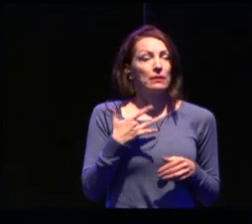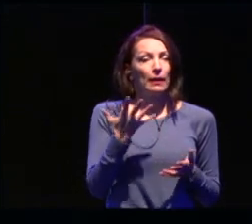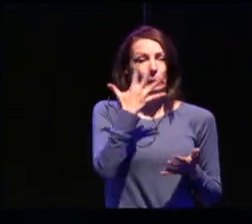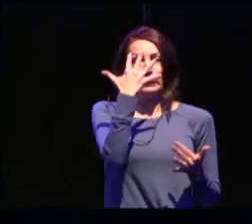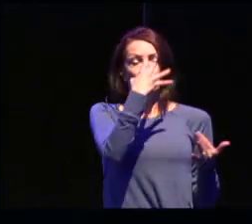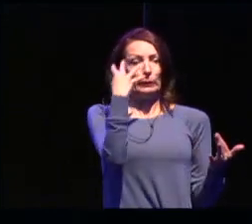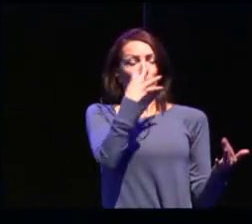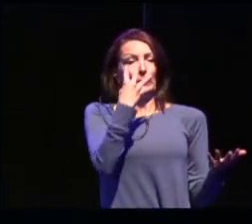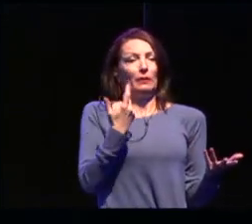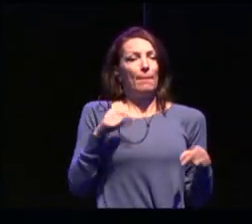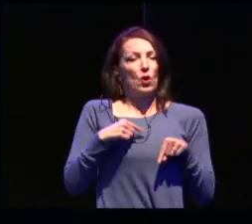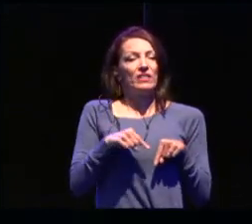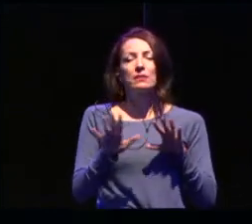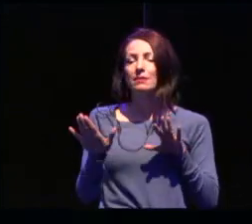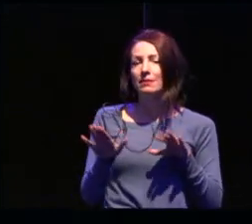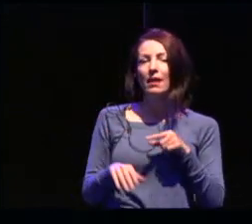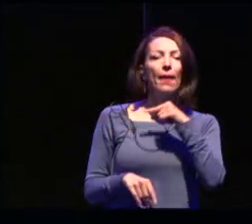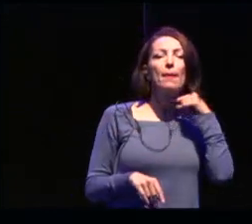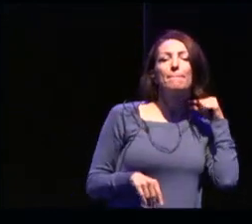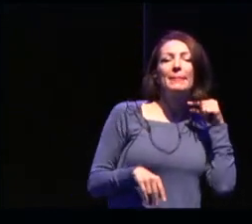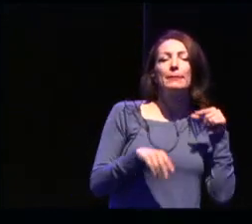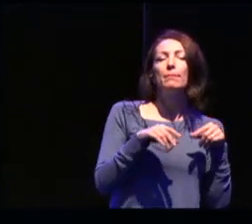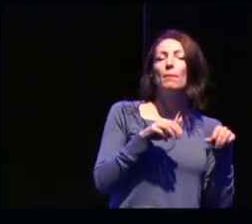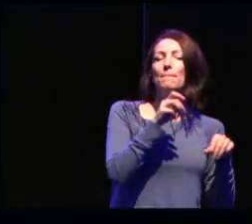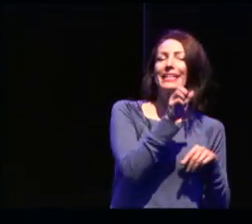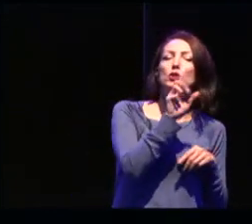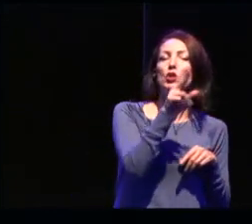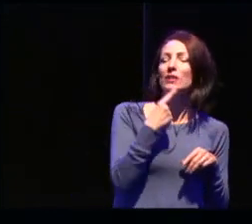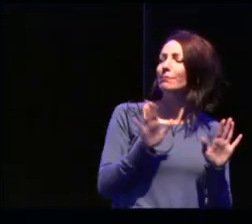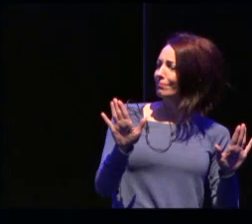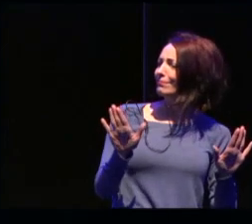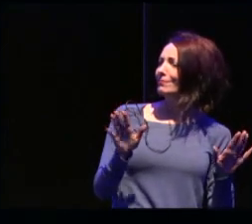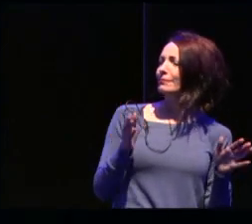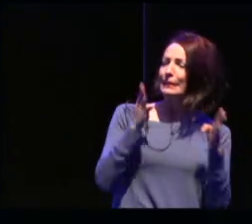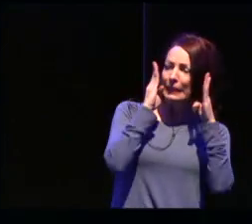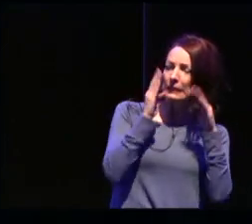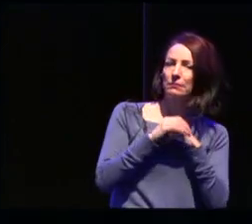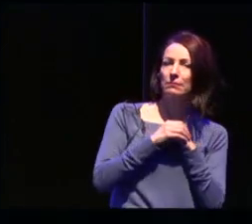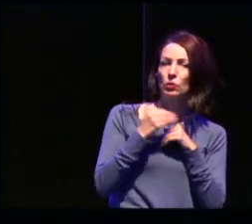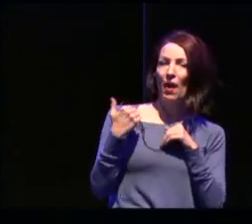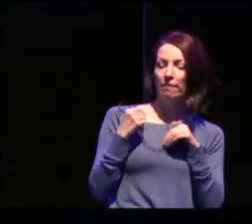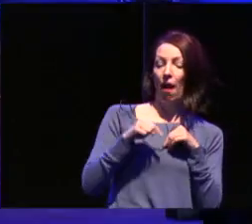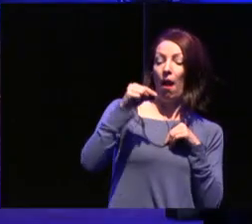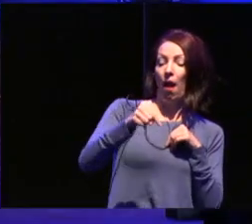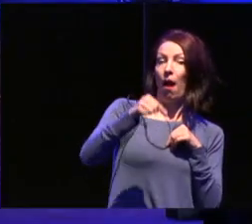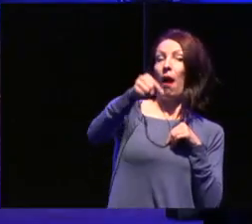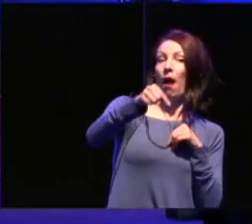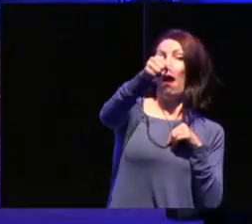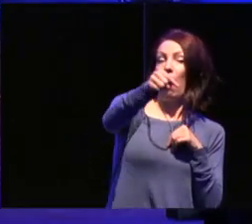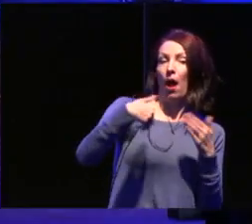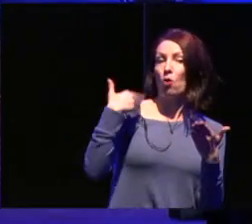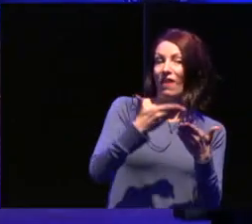And he said, listen, you have certain landmarks that you'll look at, that, and you when you look at